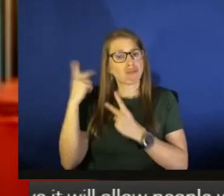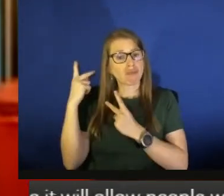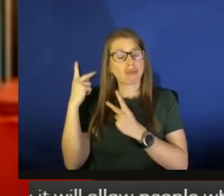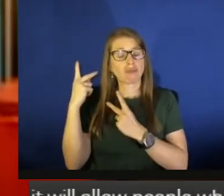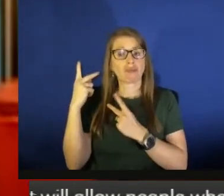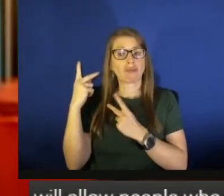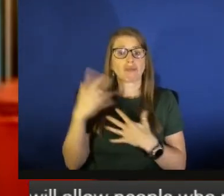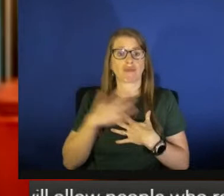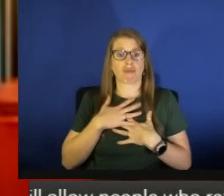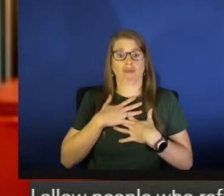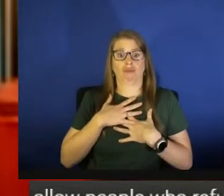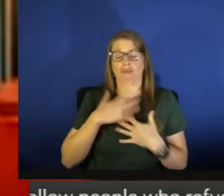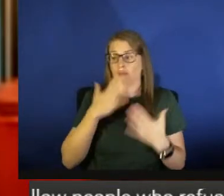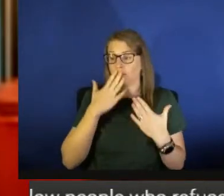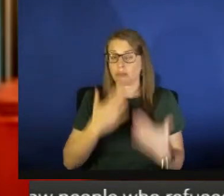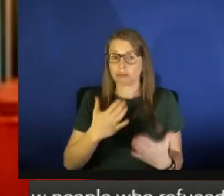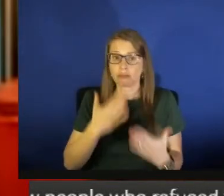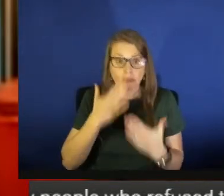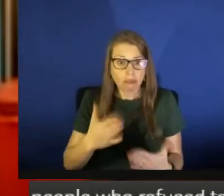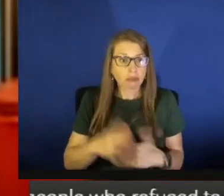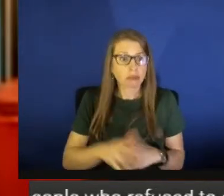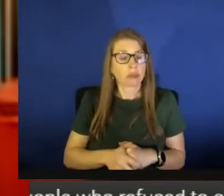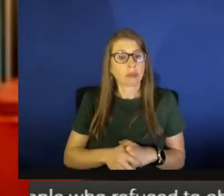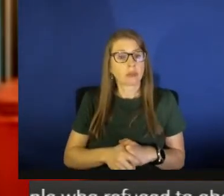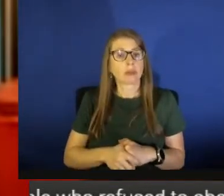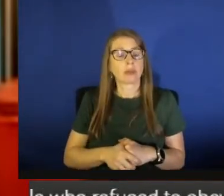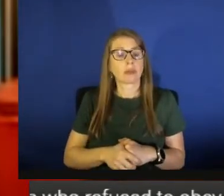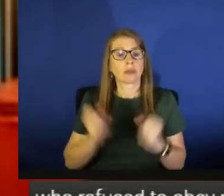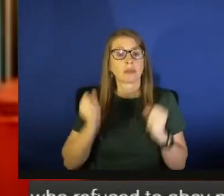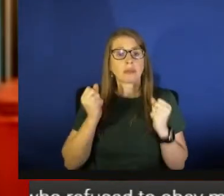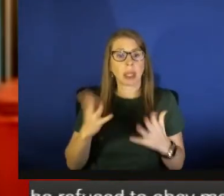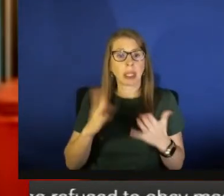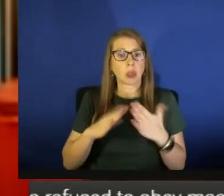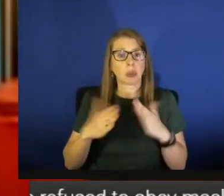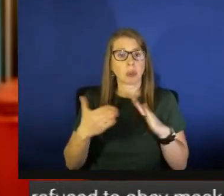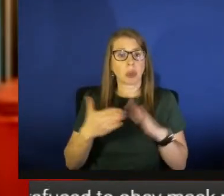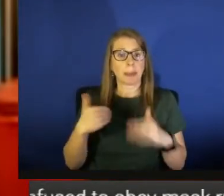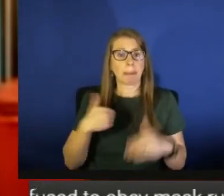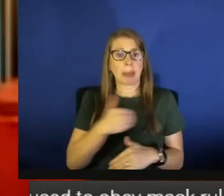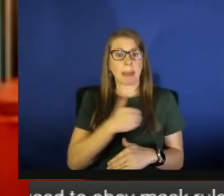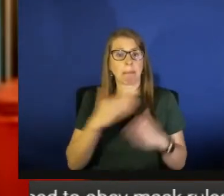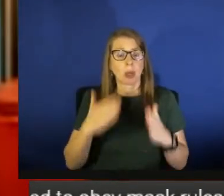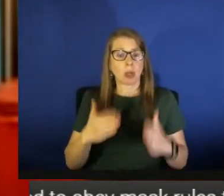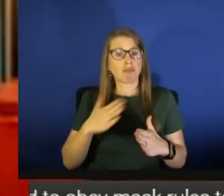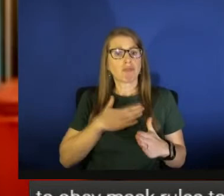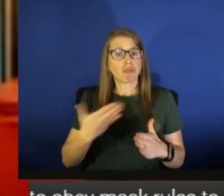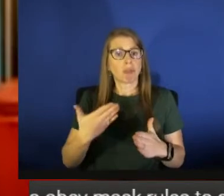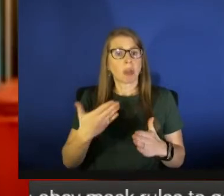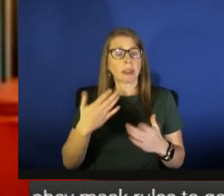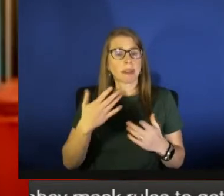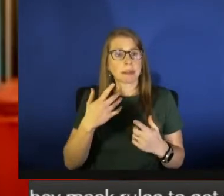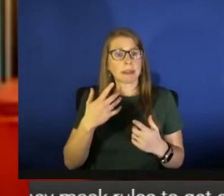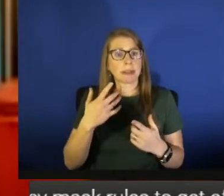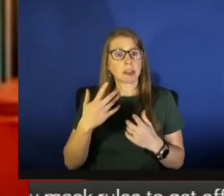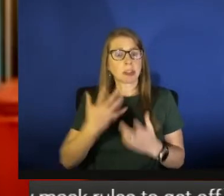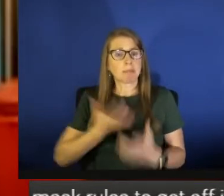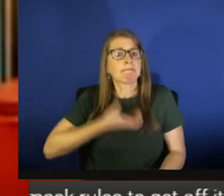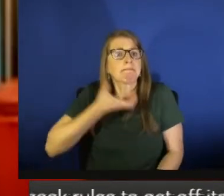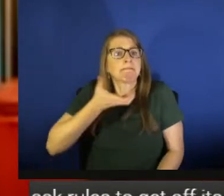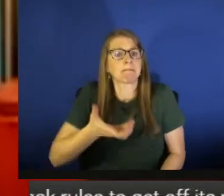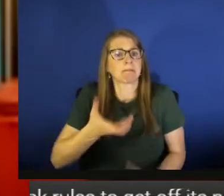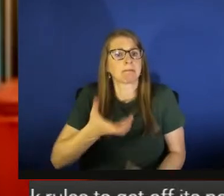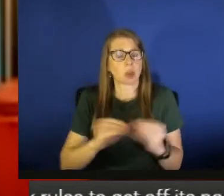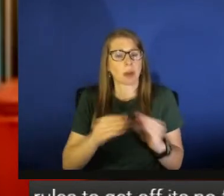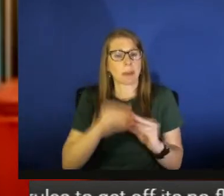incredibly grateful for so many community members being willing to share those stories because it was a